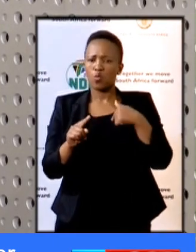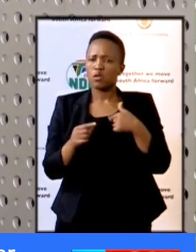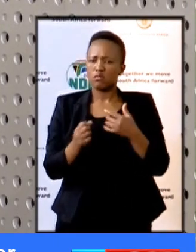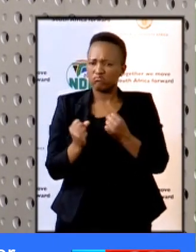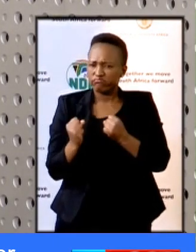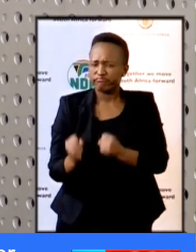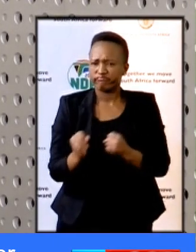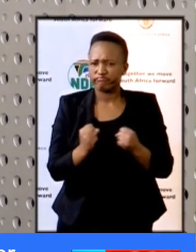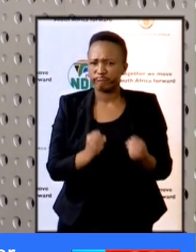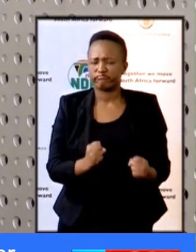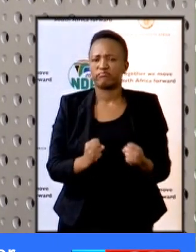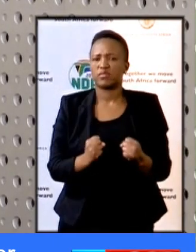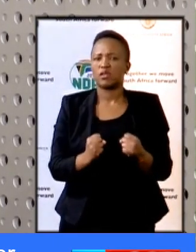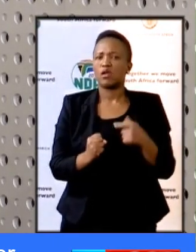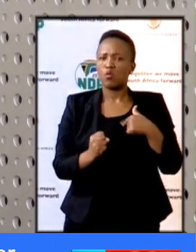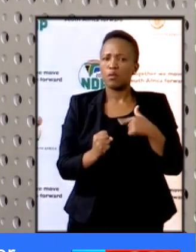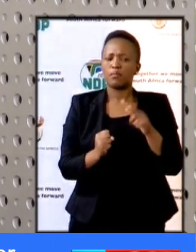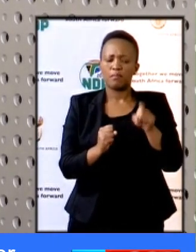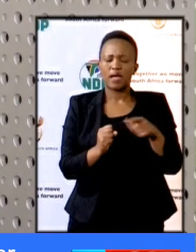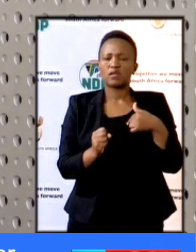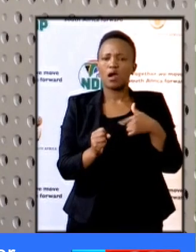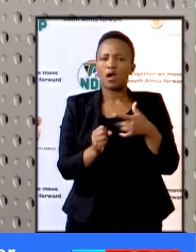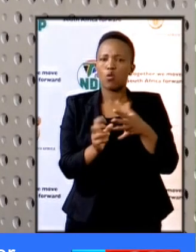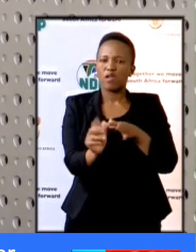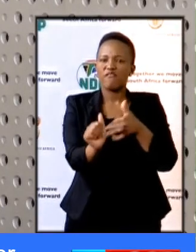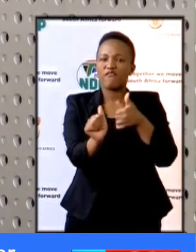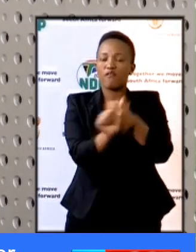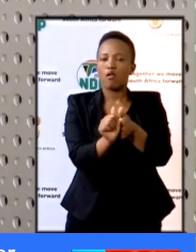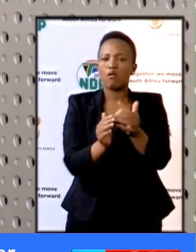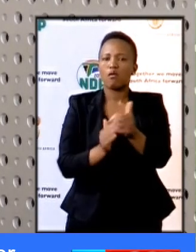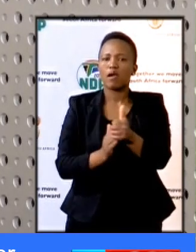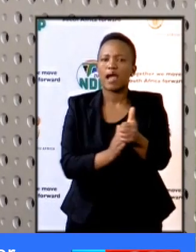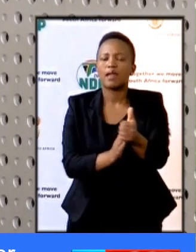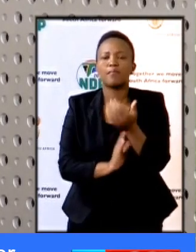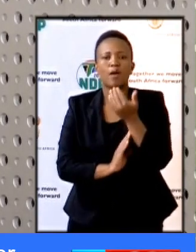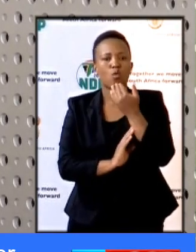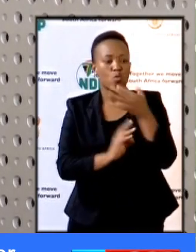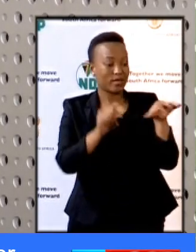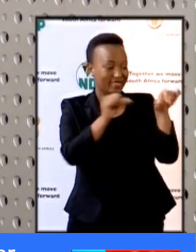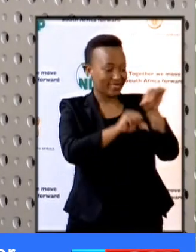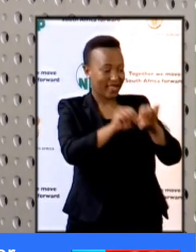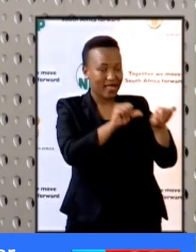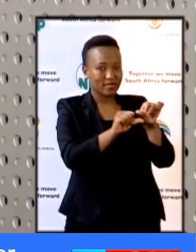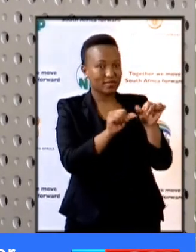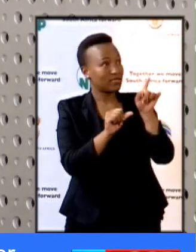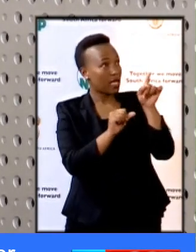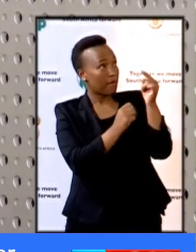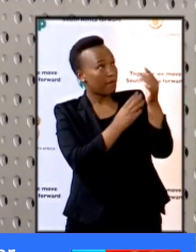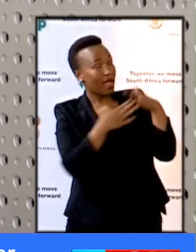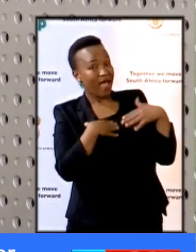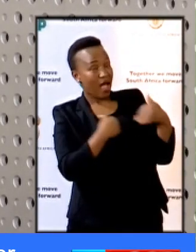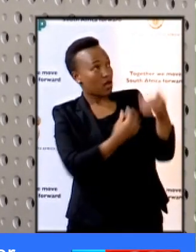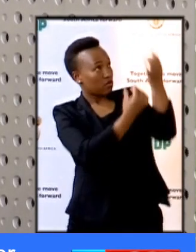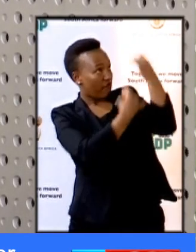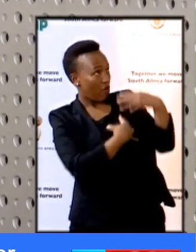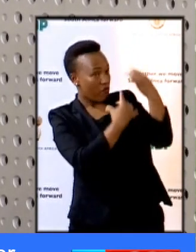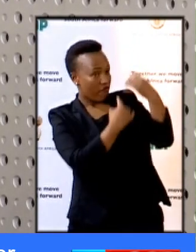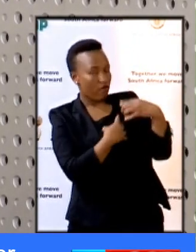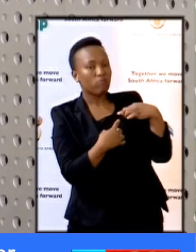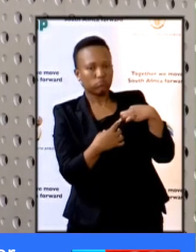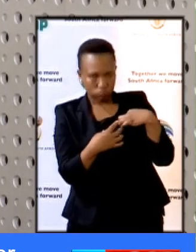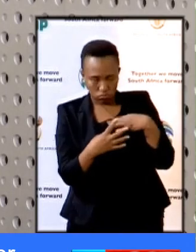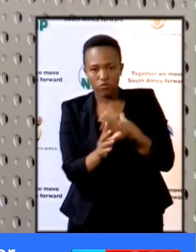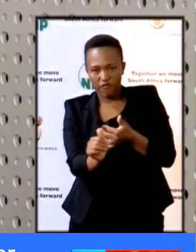insisted we must be guided by science and what the health authorities say. We must not